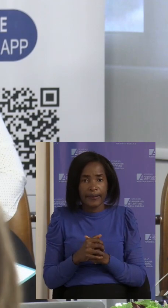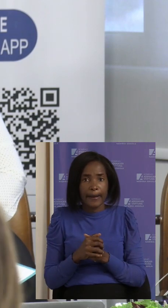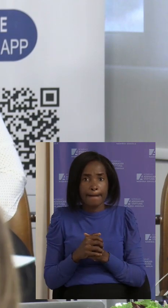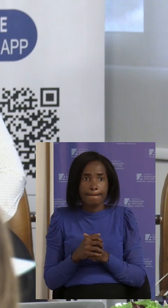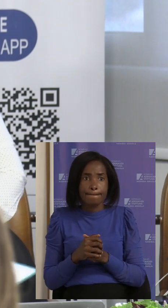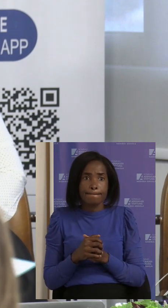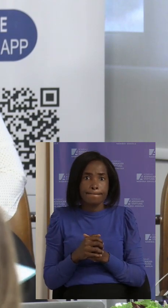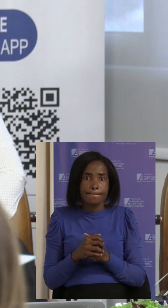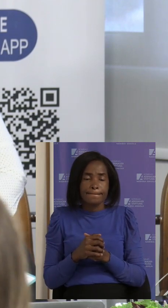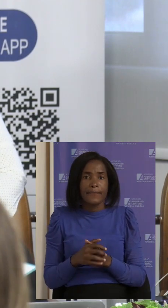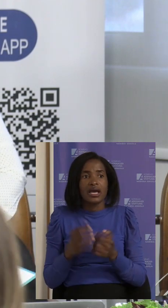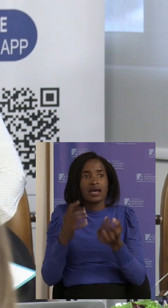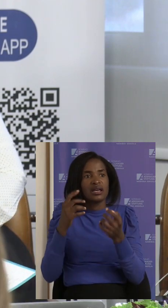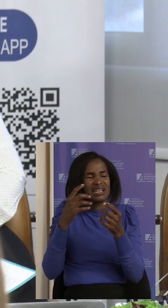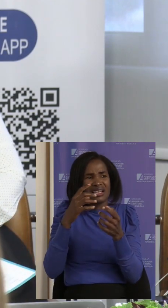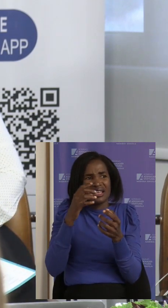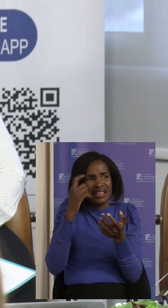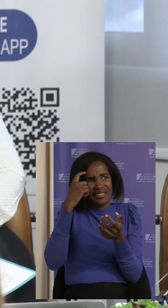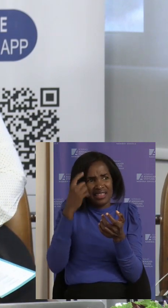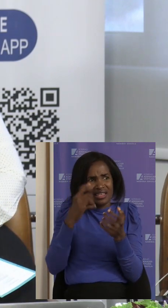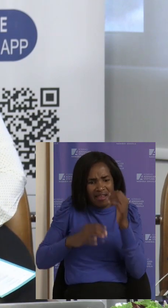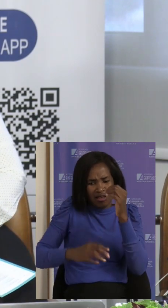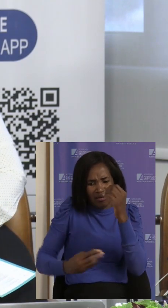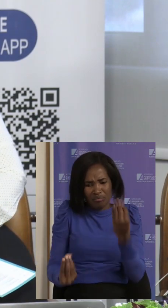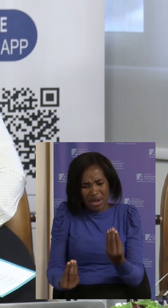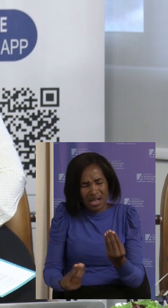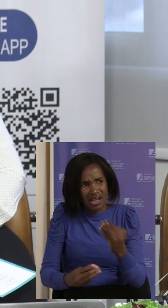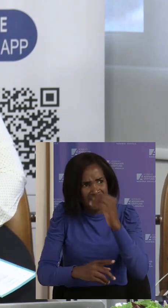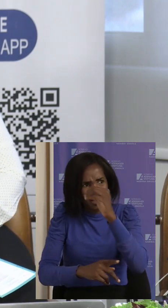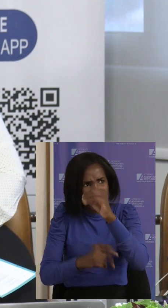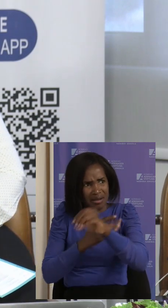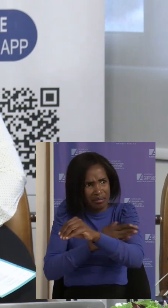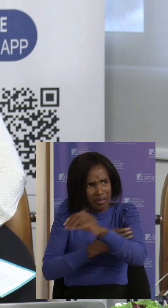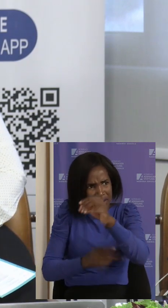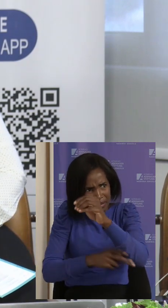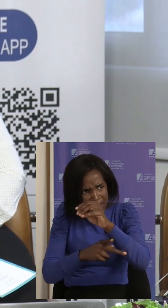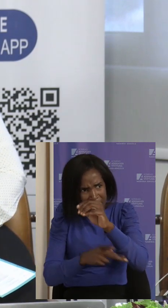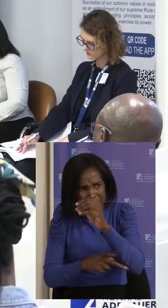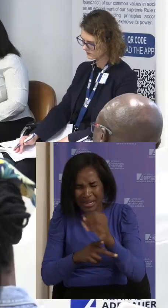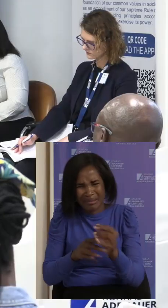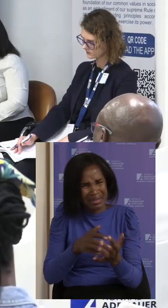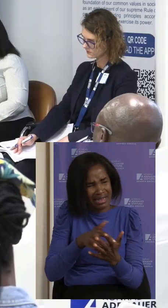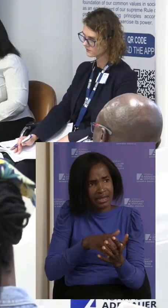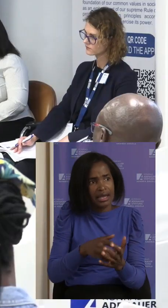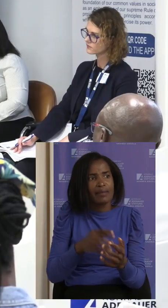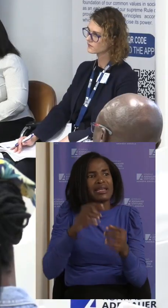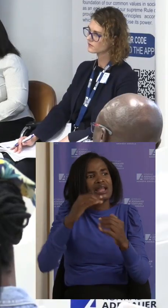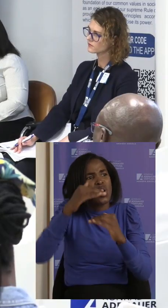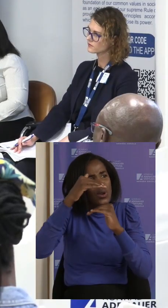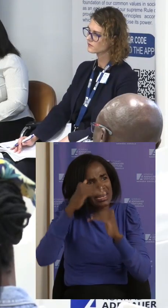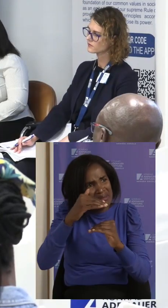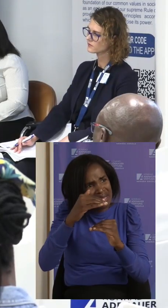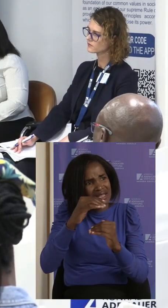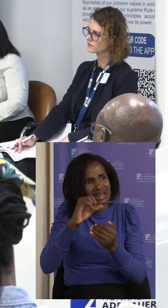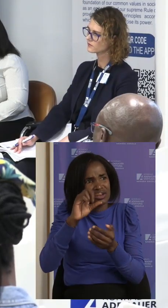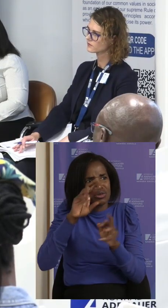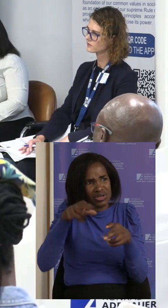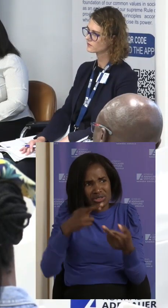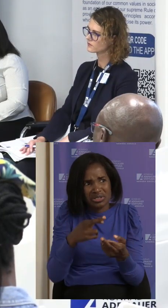not solid foundation, as I've alluded to, and because of the limited resources, we cannot forever